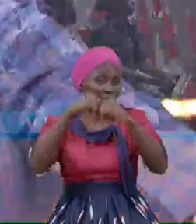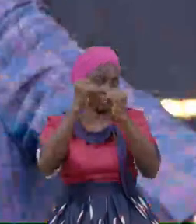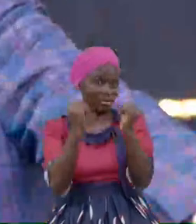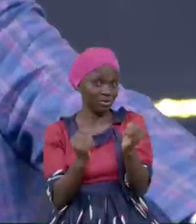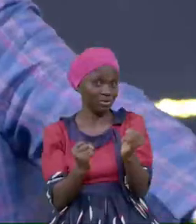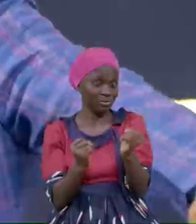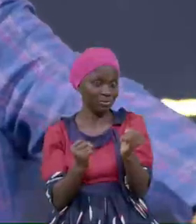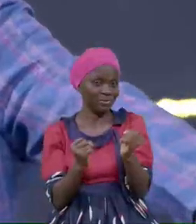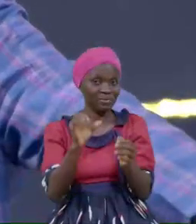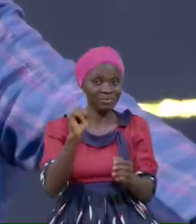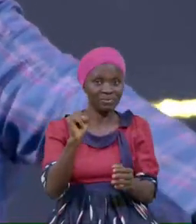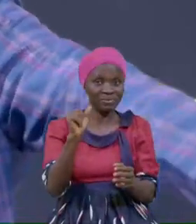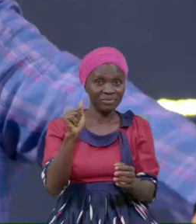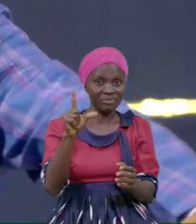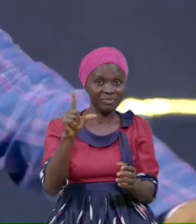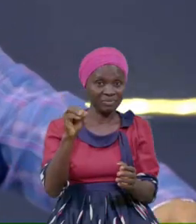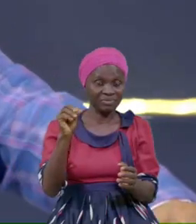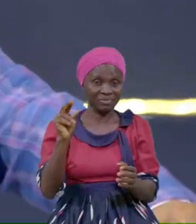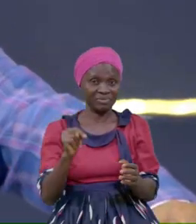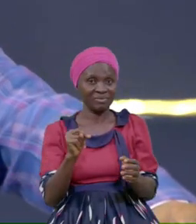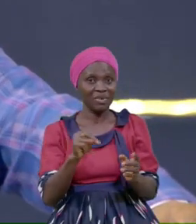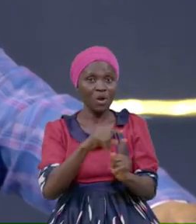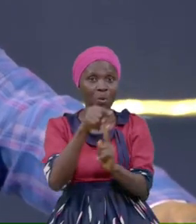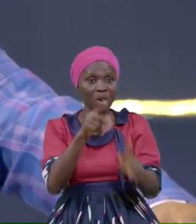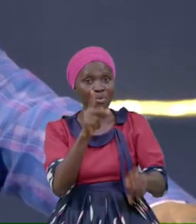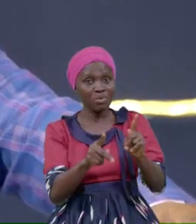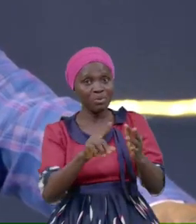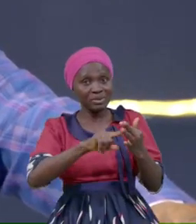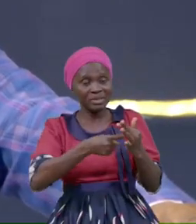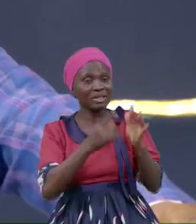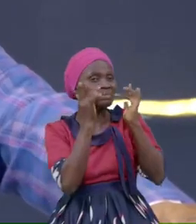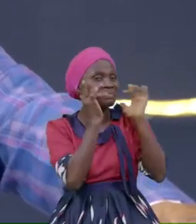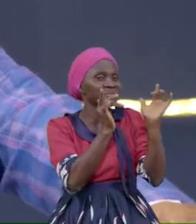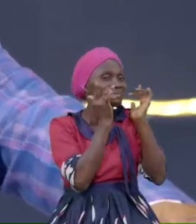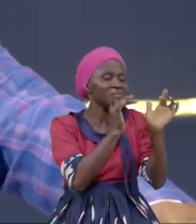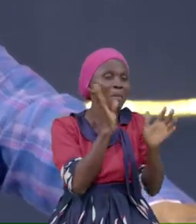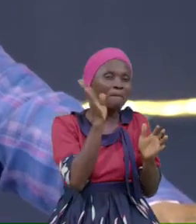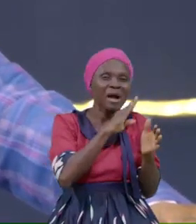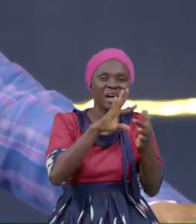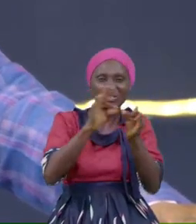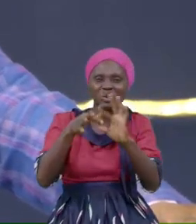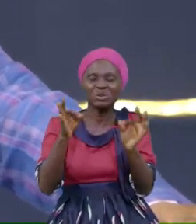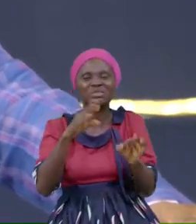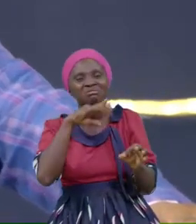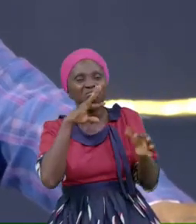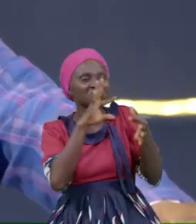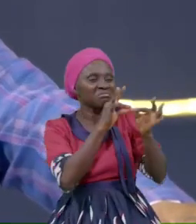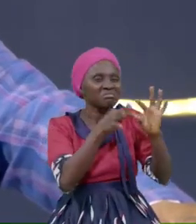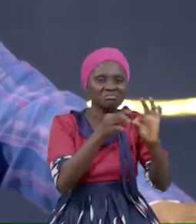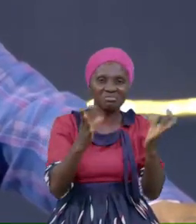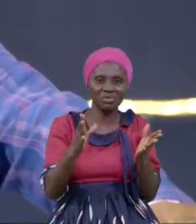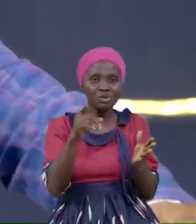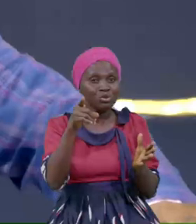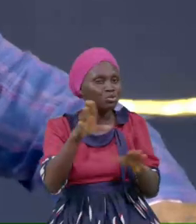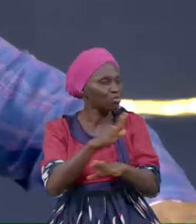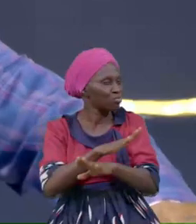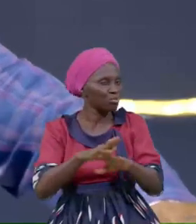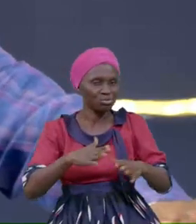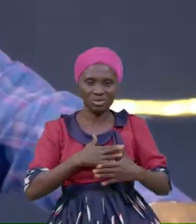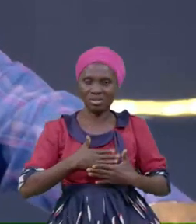You don't enjoy bad stories anymore, will you? You don't enjoy bad stories and